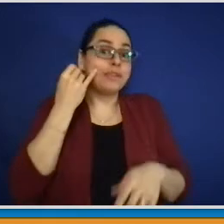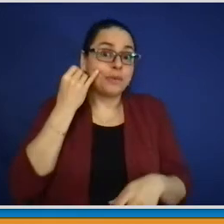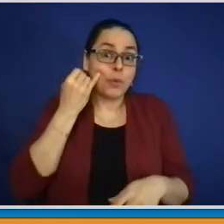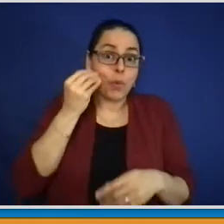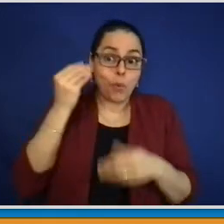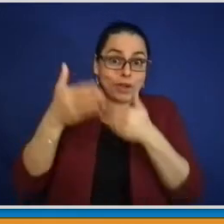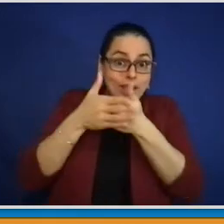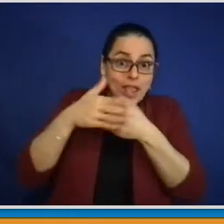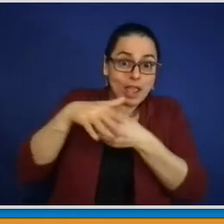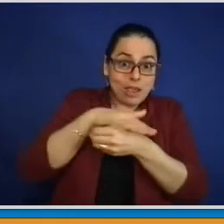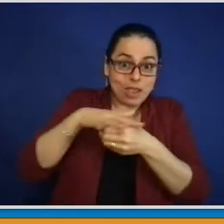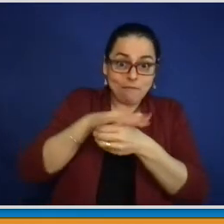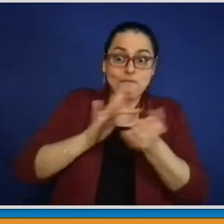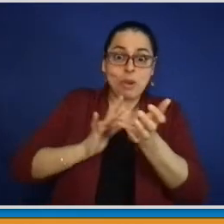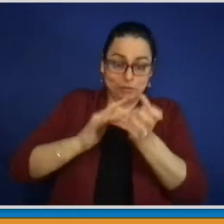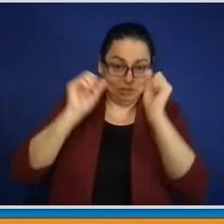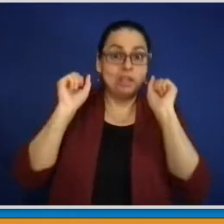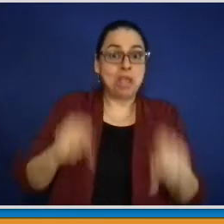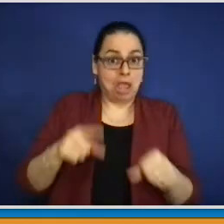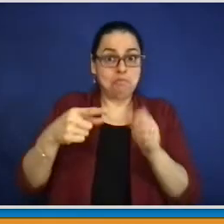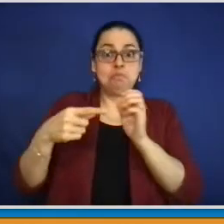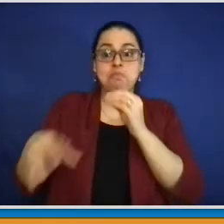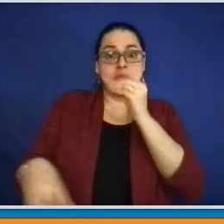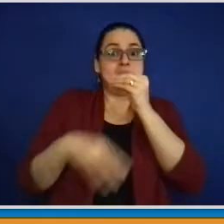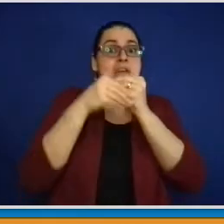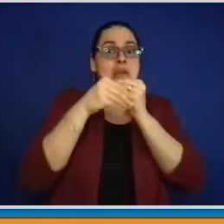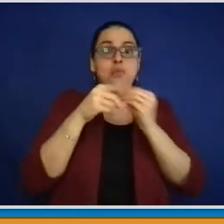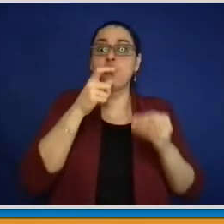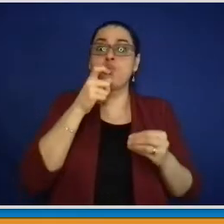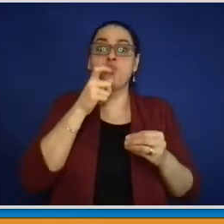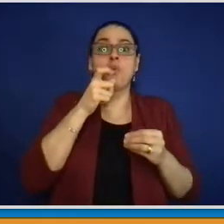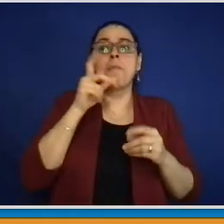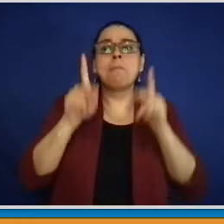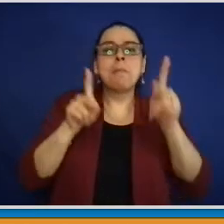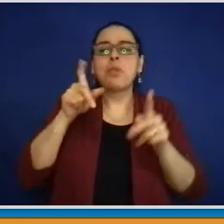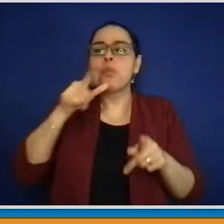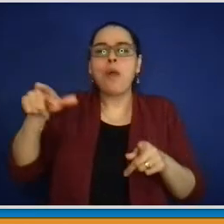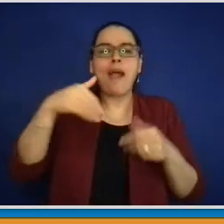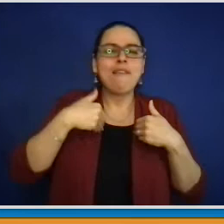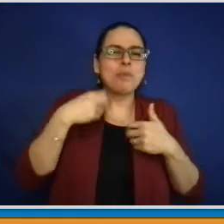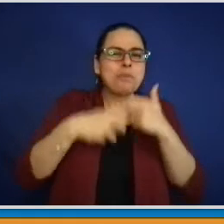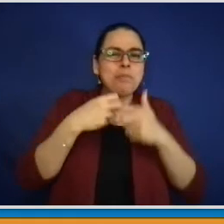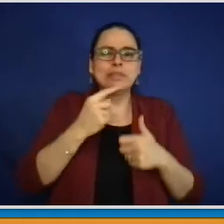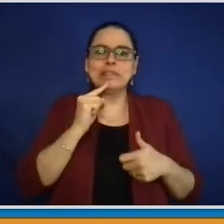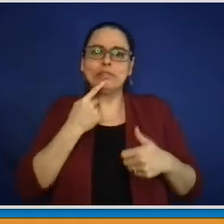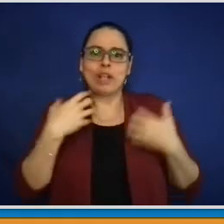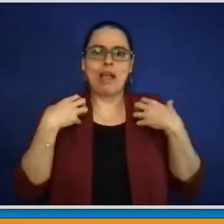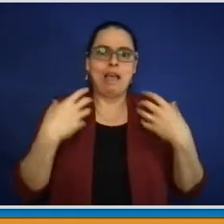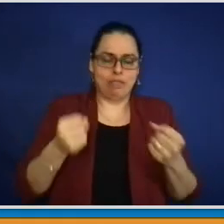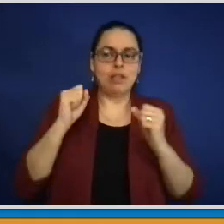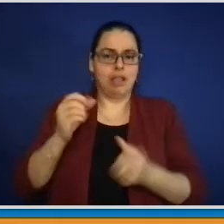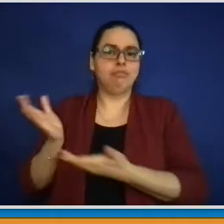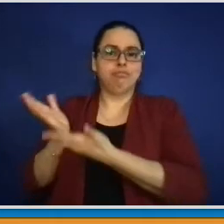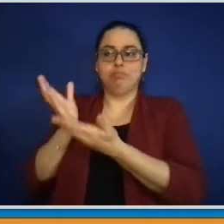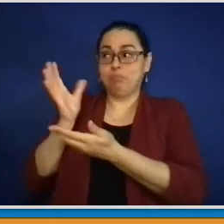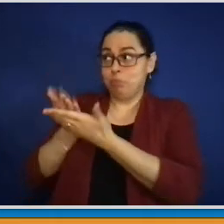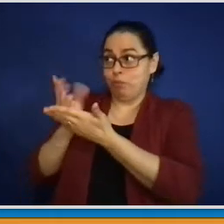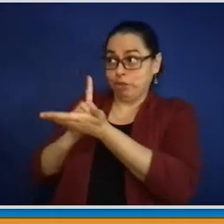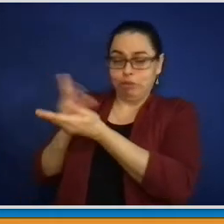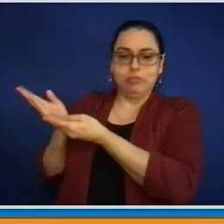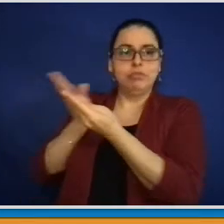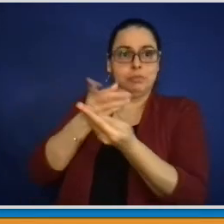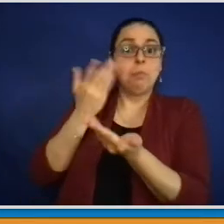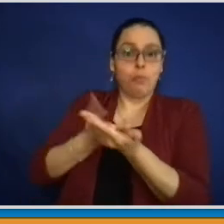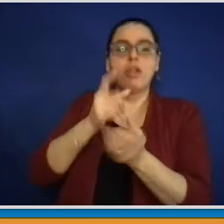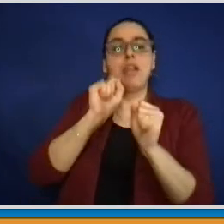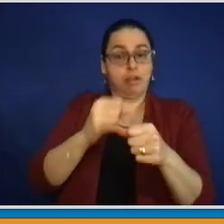Our paratransit system, Westchester County's paratransit system, has now been opened up to offer free transportation to senior